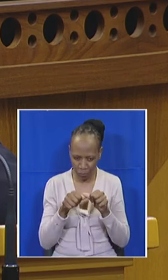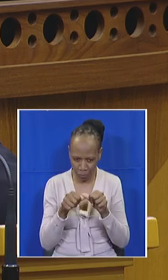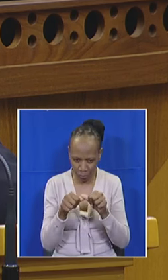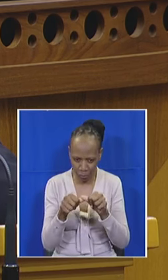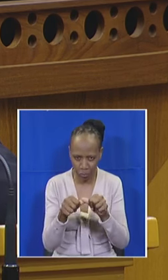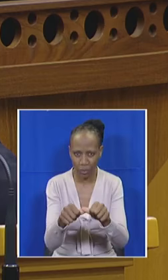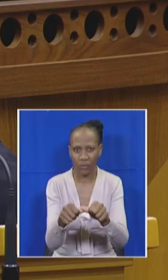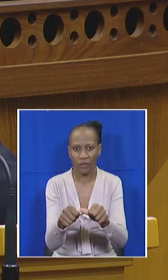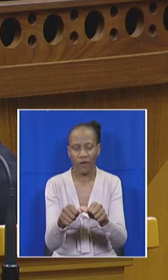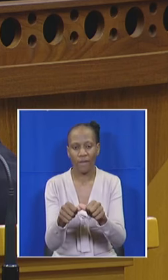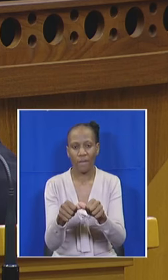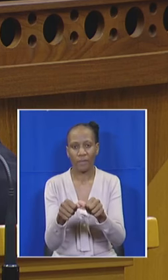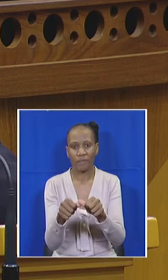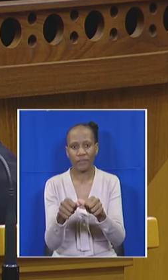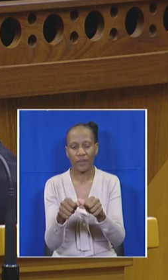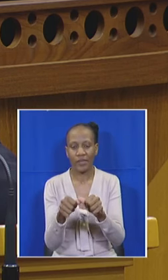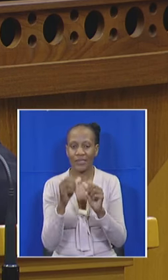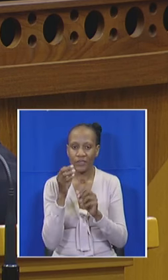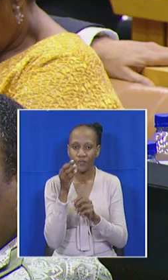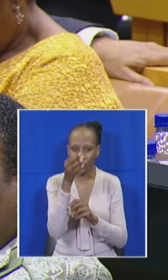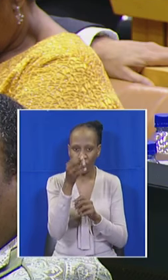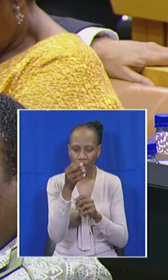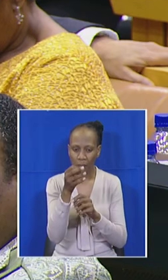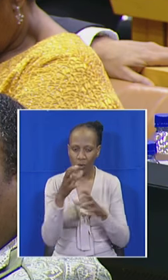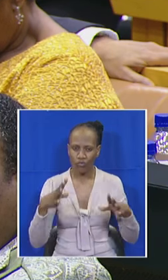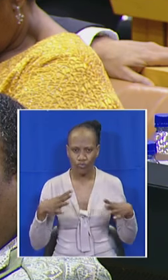prosperous future for all.